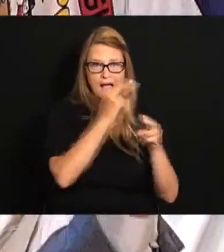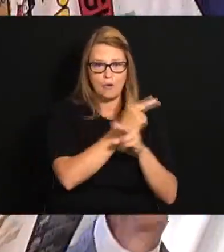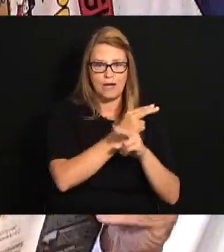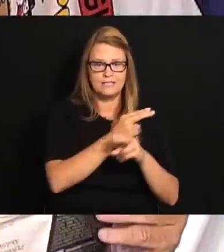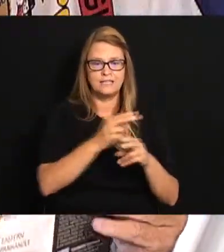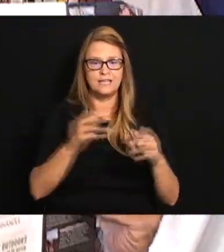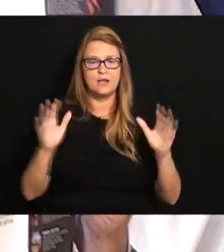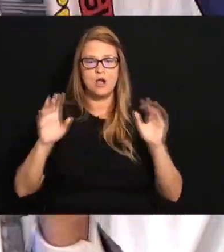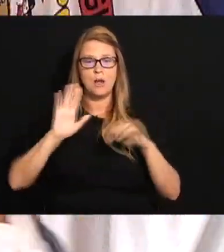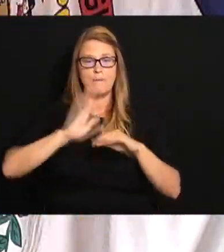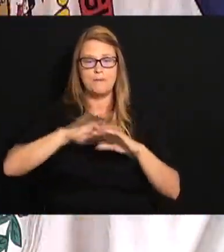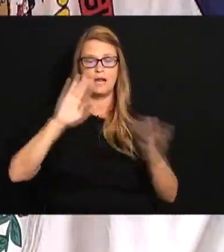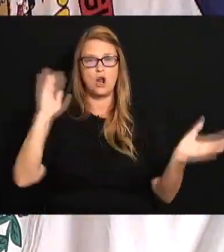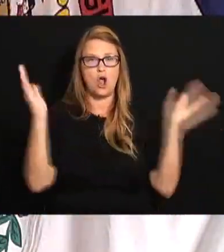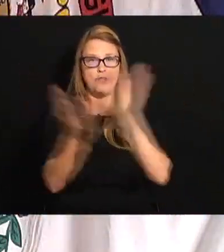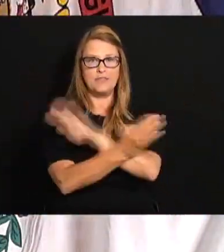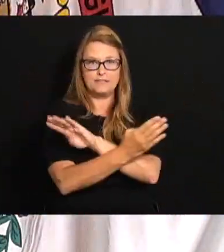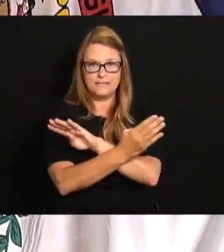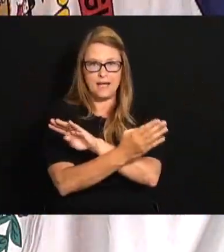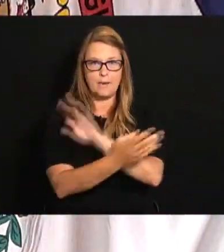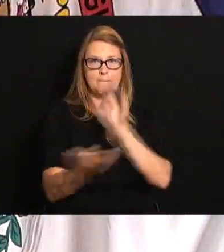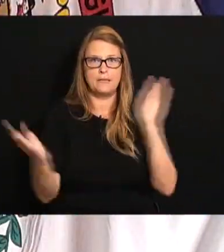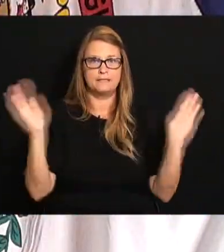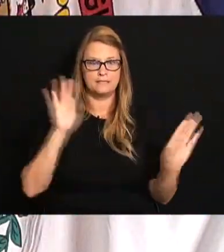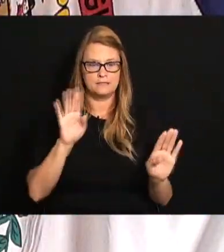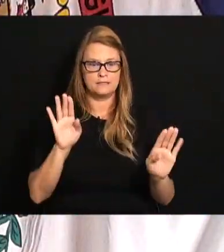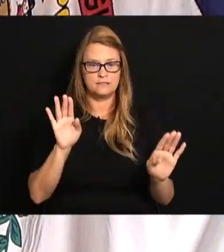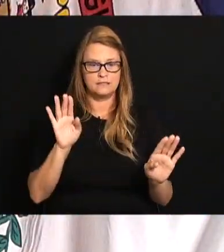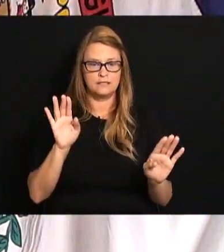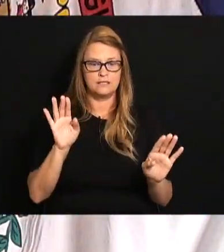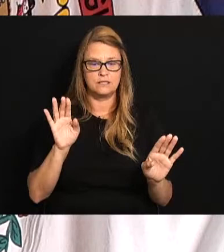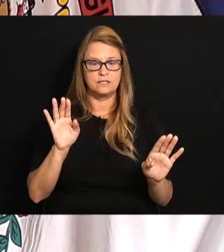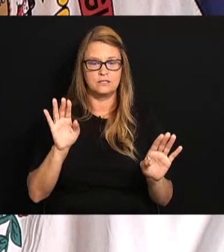this side, all the stuff on this side. But just